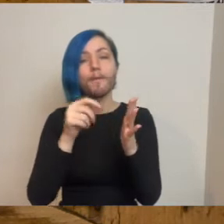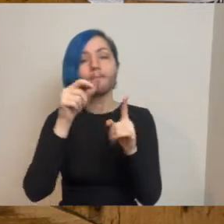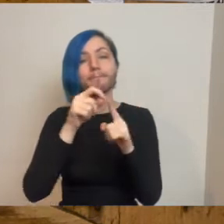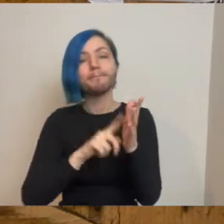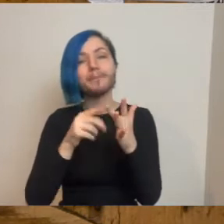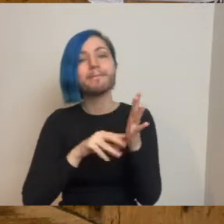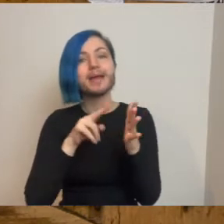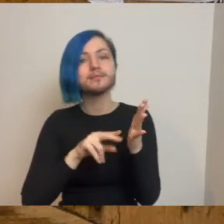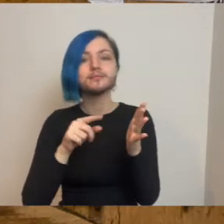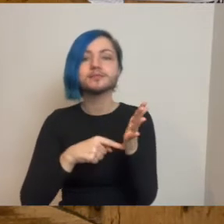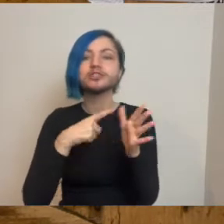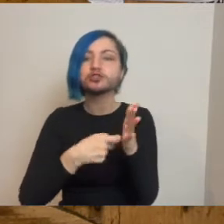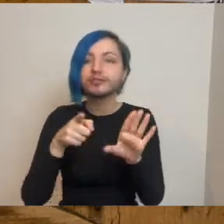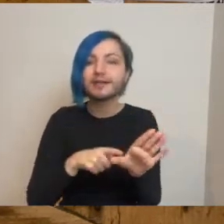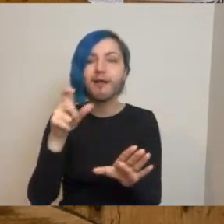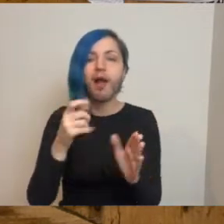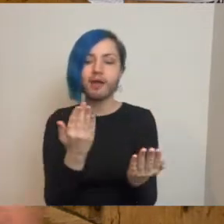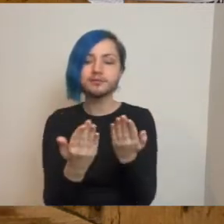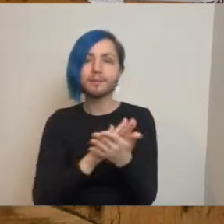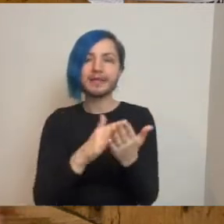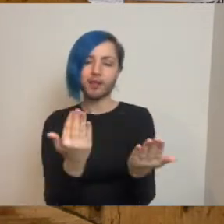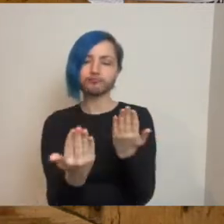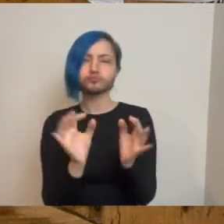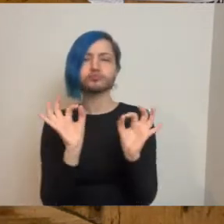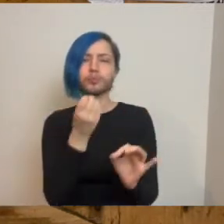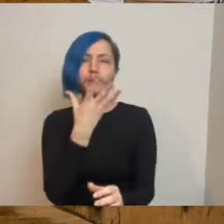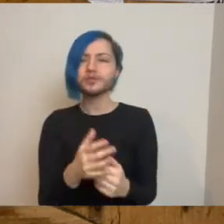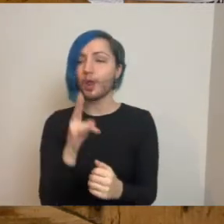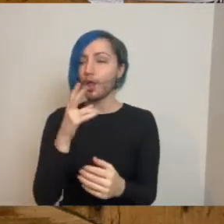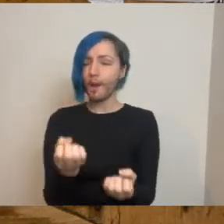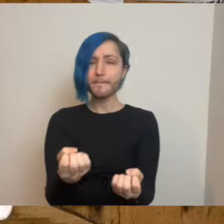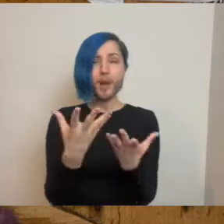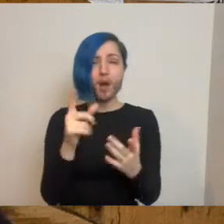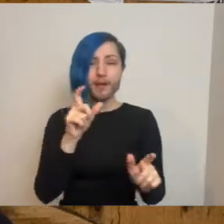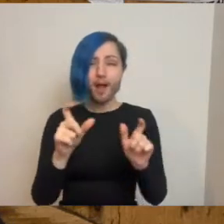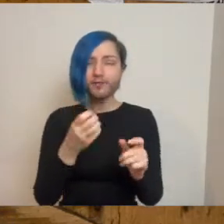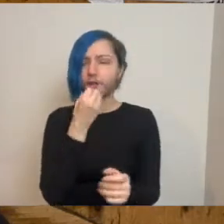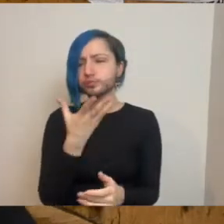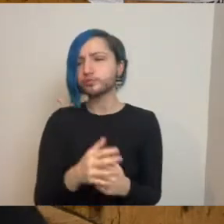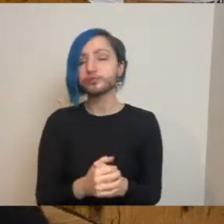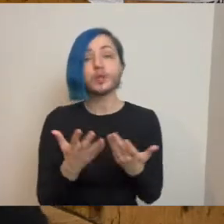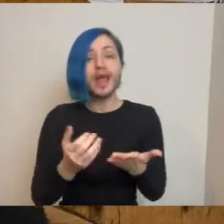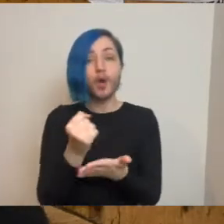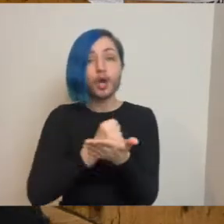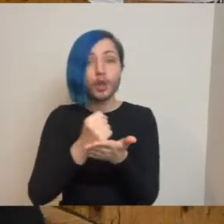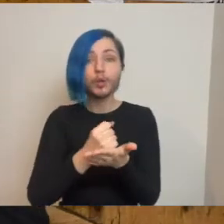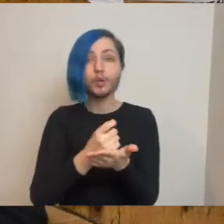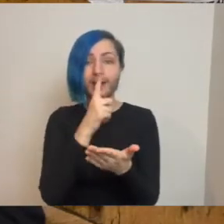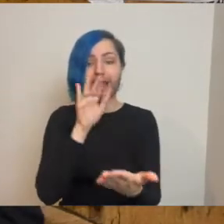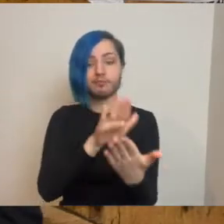means they set each other off really beautifully. And look at how those colors are really popping. And this is where I take my glue and I start